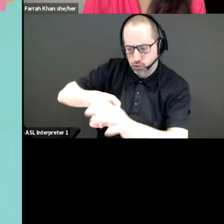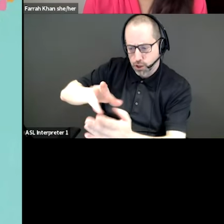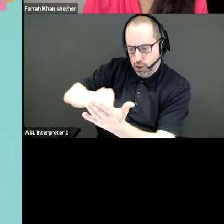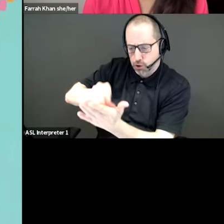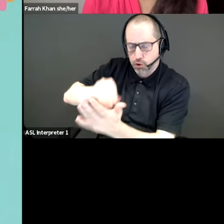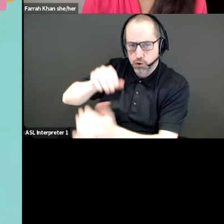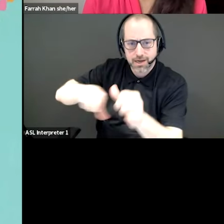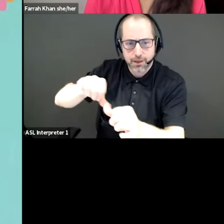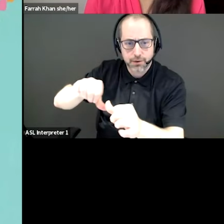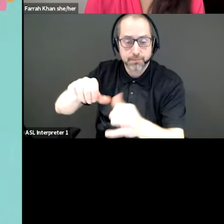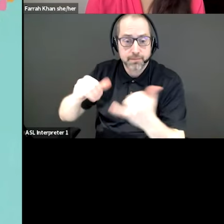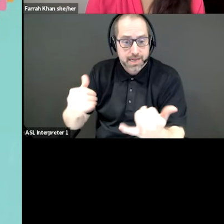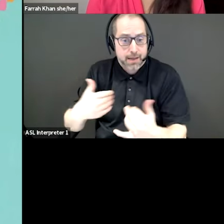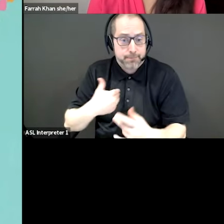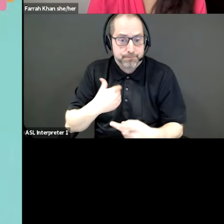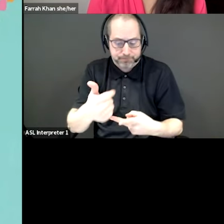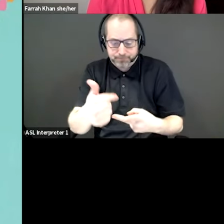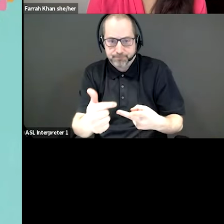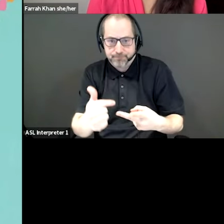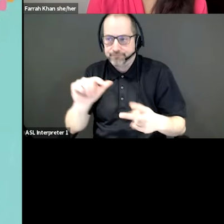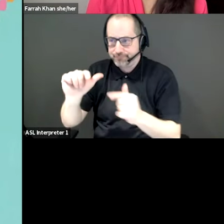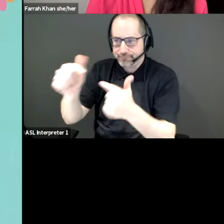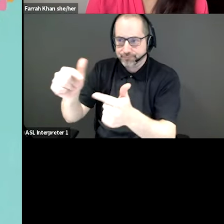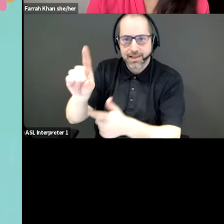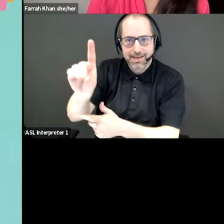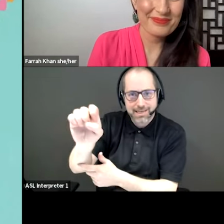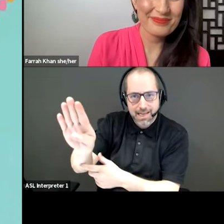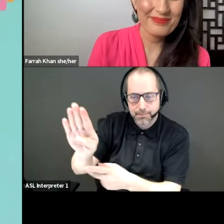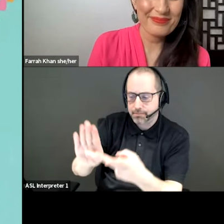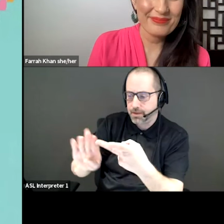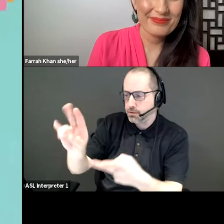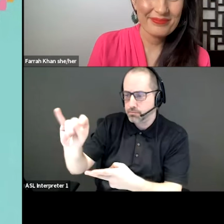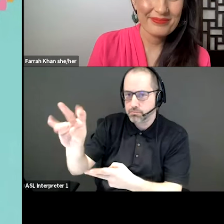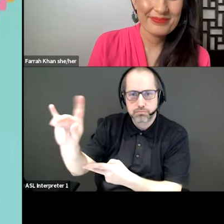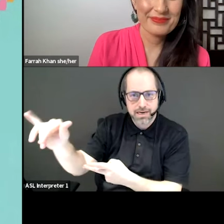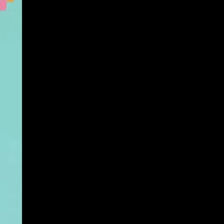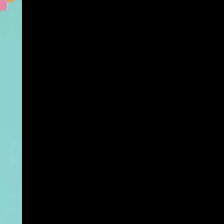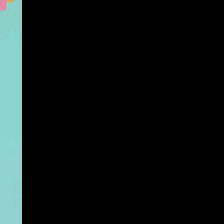wonderful co-leads, Deb and Brittany.